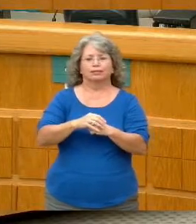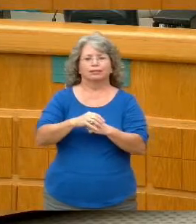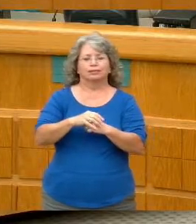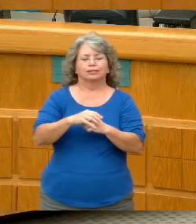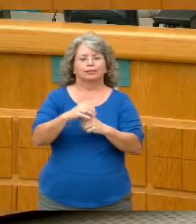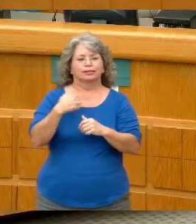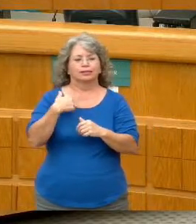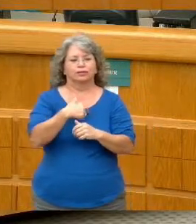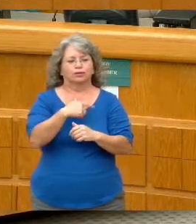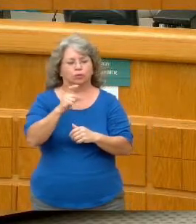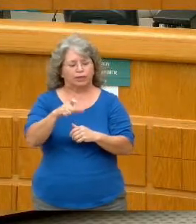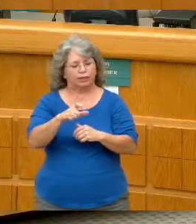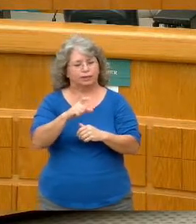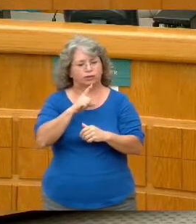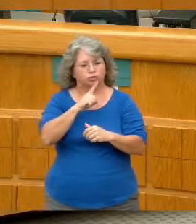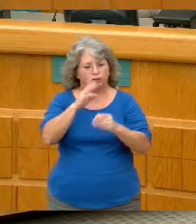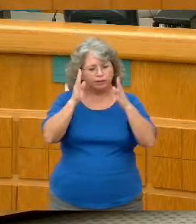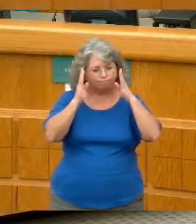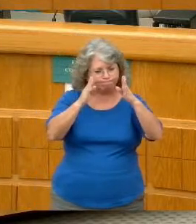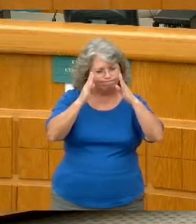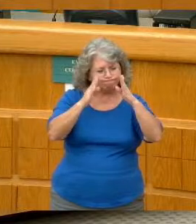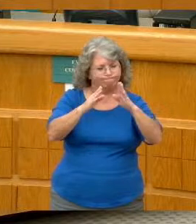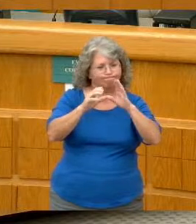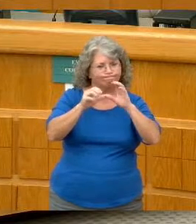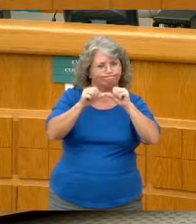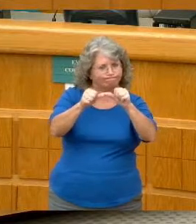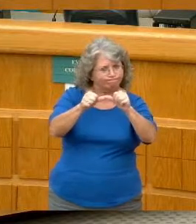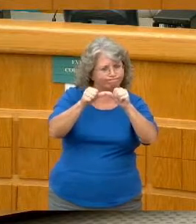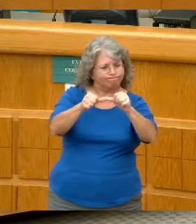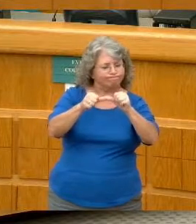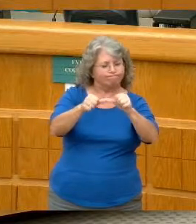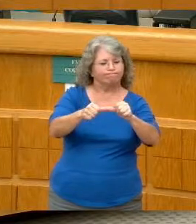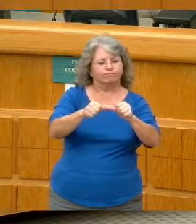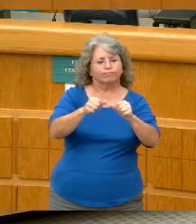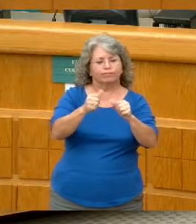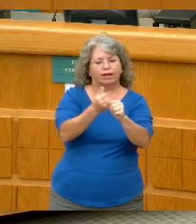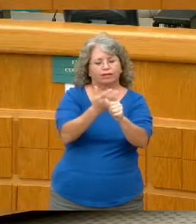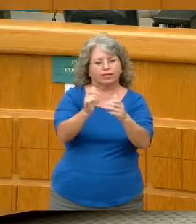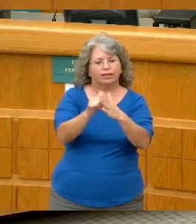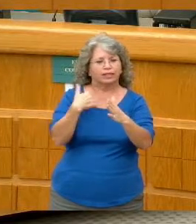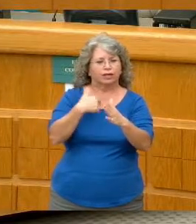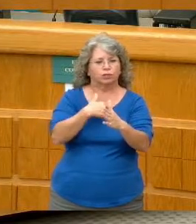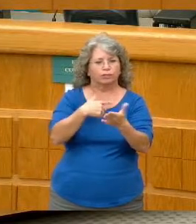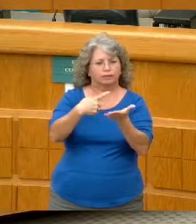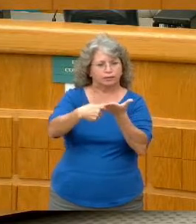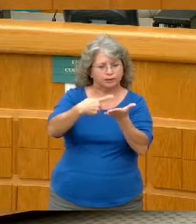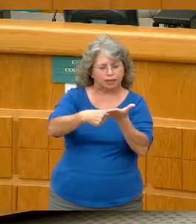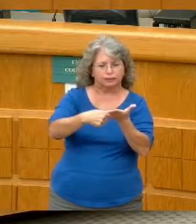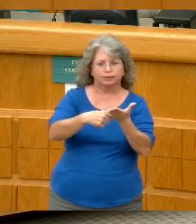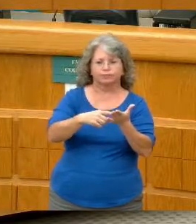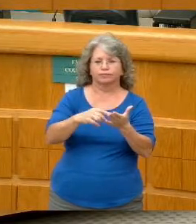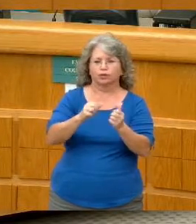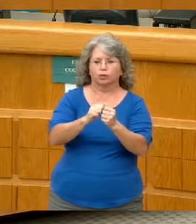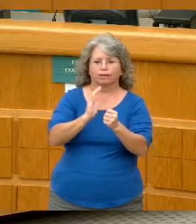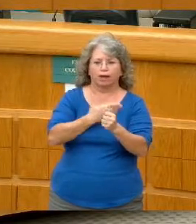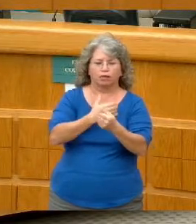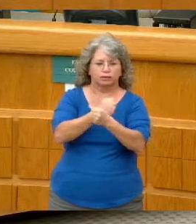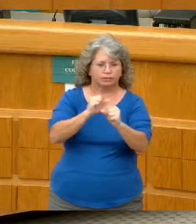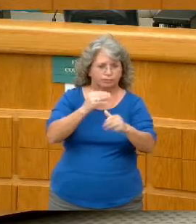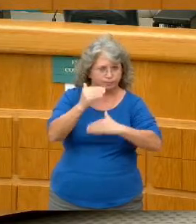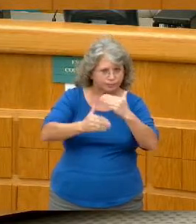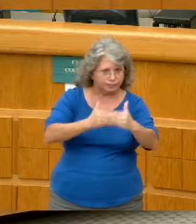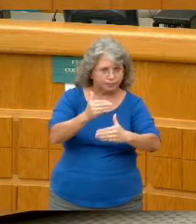numbers. So we need to just be vigilant in all the things that we've been talking about, the public health